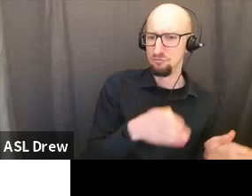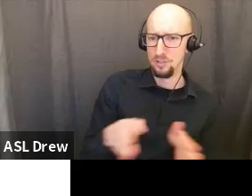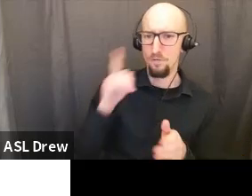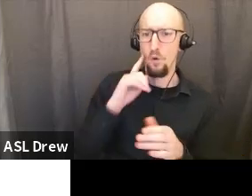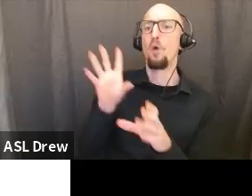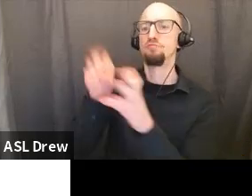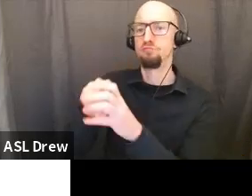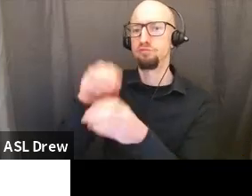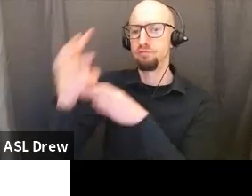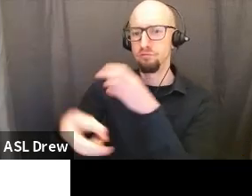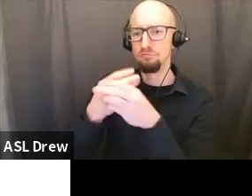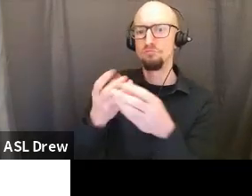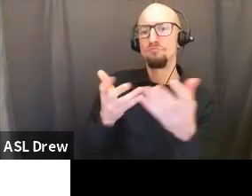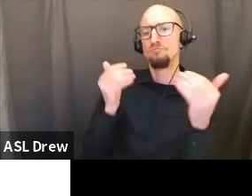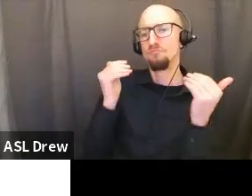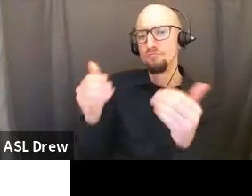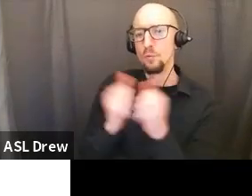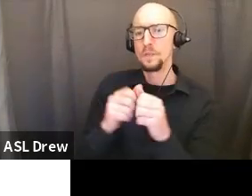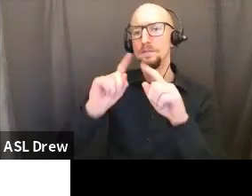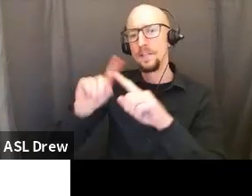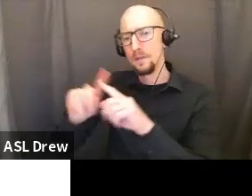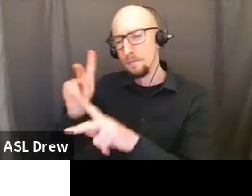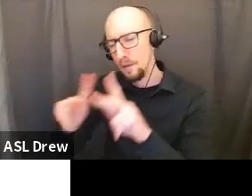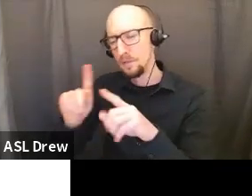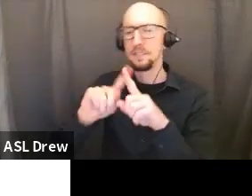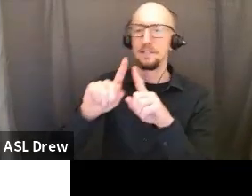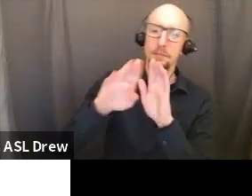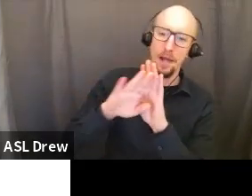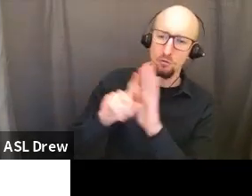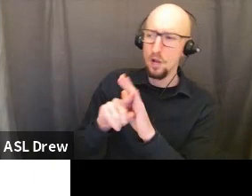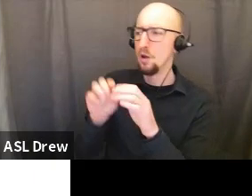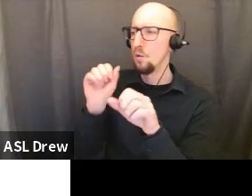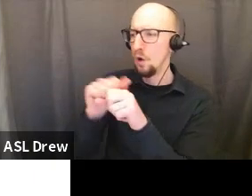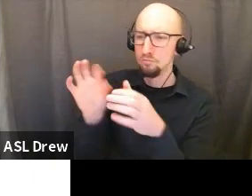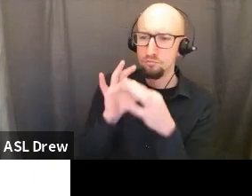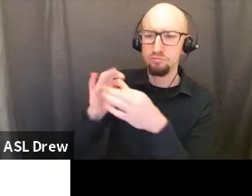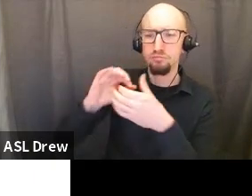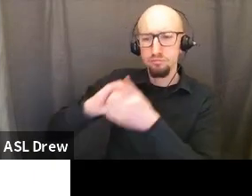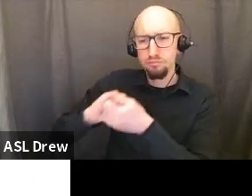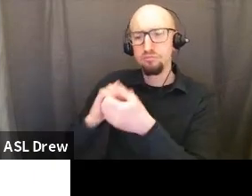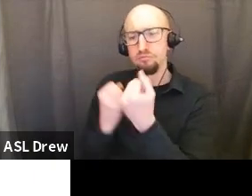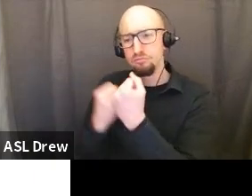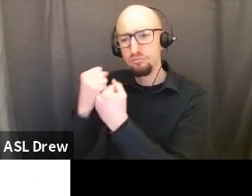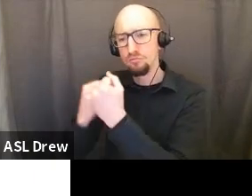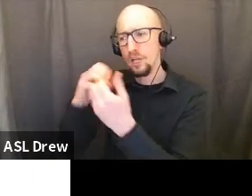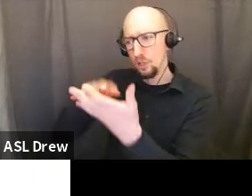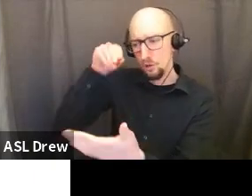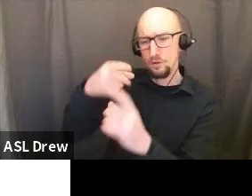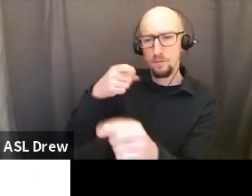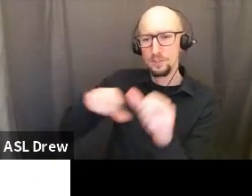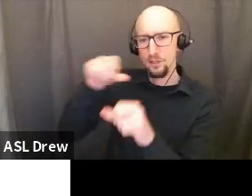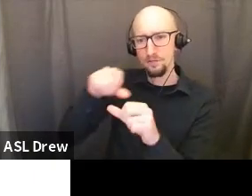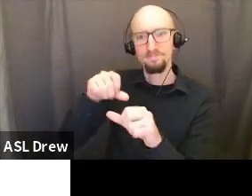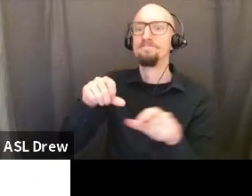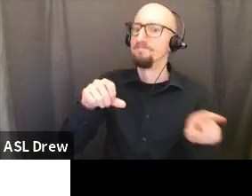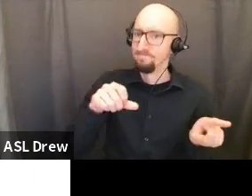get along with people of all different backgrounds, work with them, and learn from them.